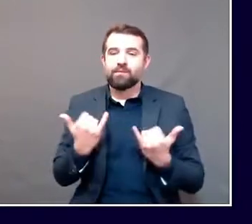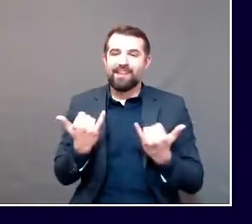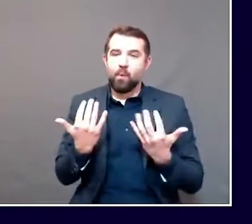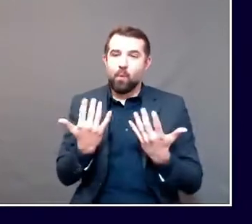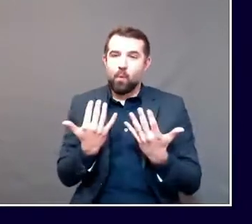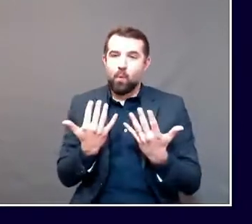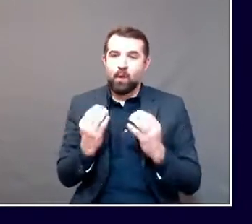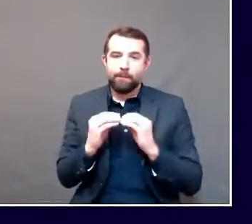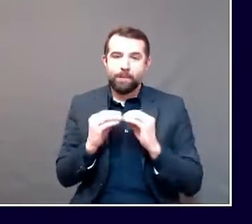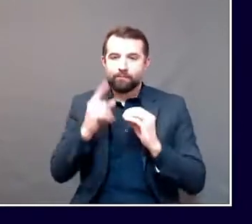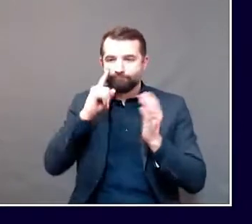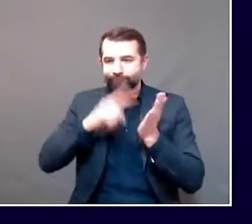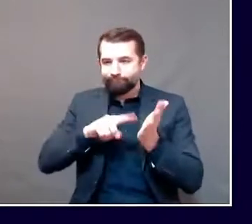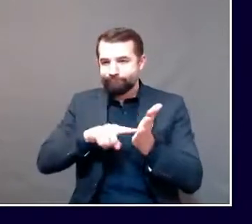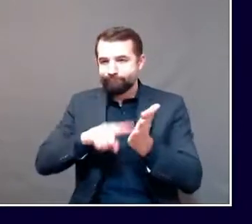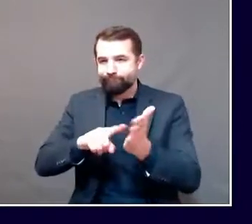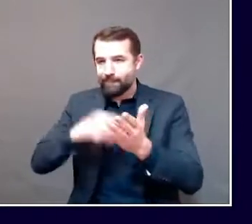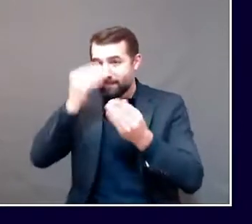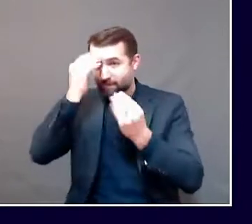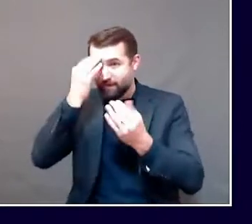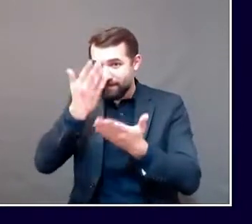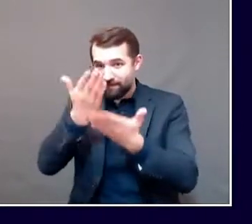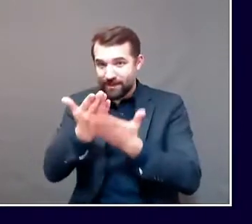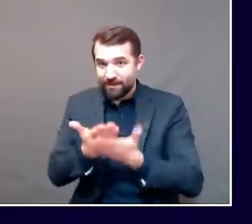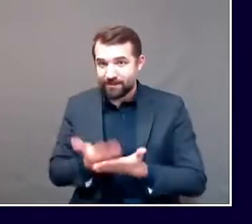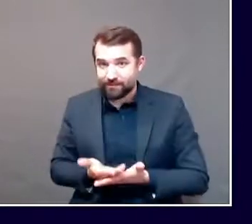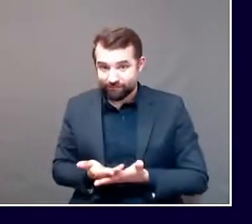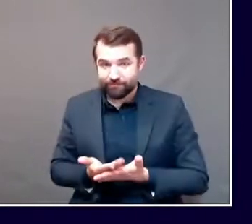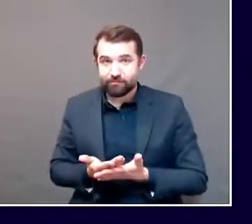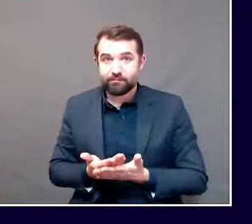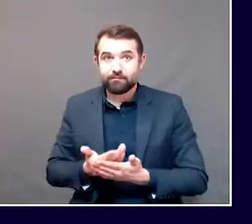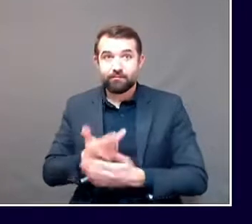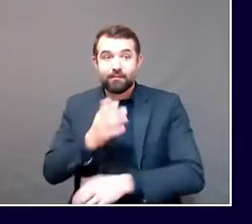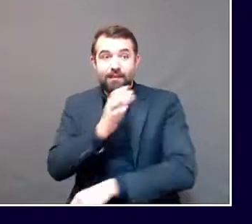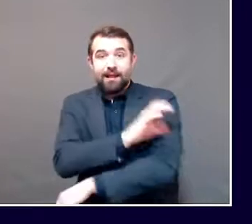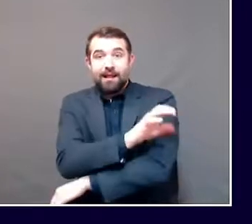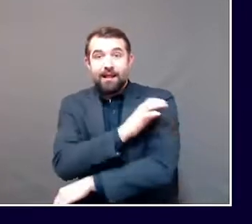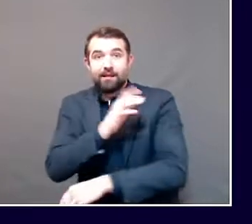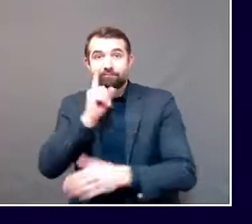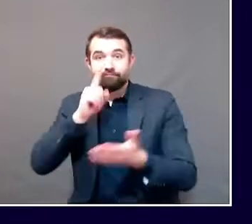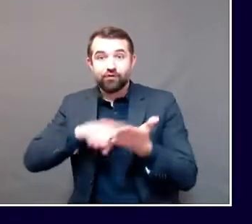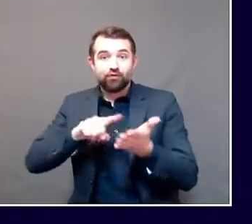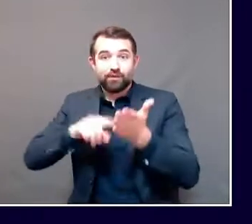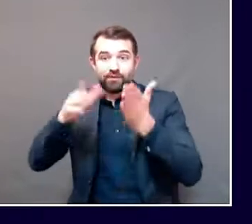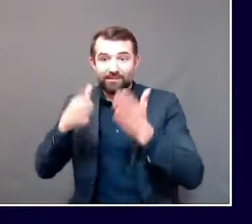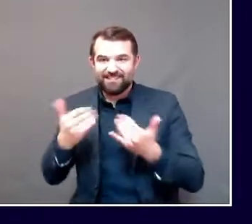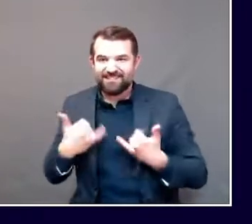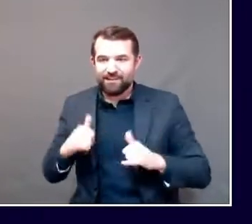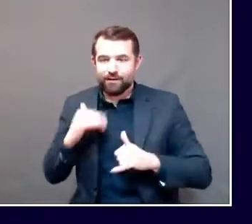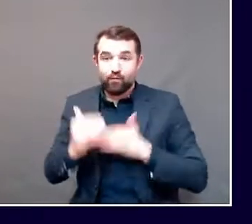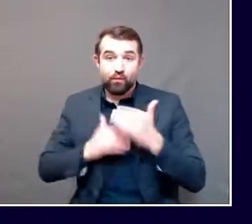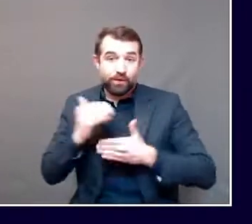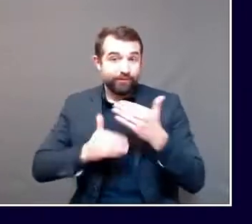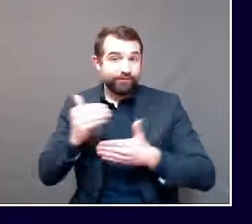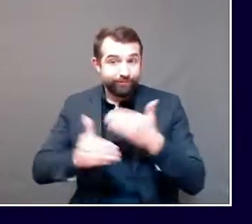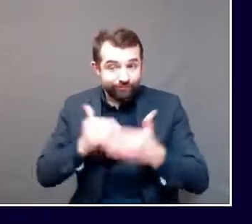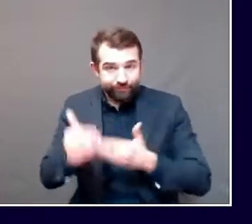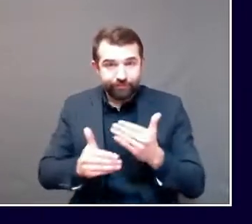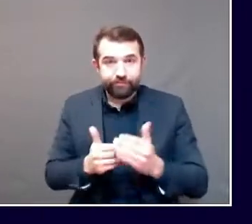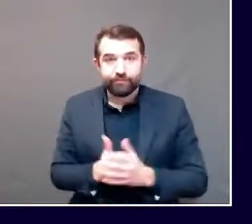in process by clinical researchers that will help us get a sense of whether the vaccine, or rather